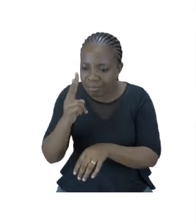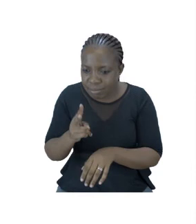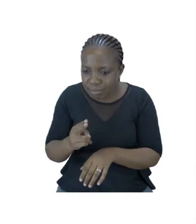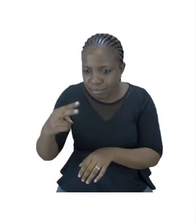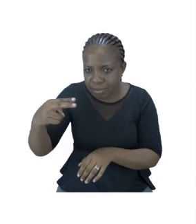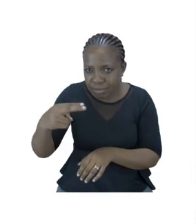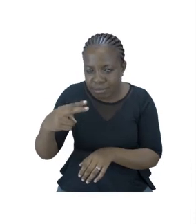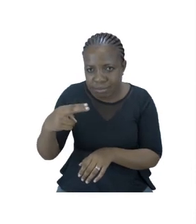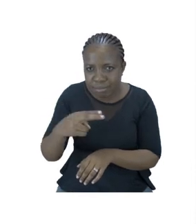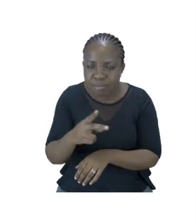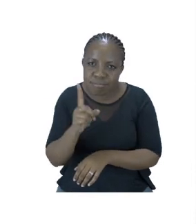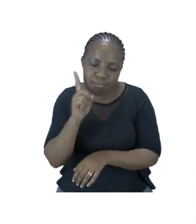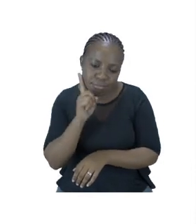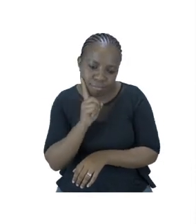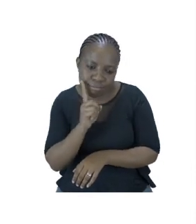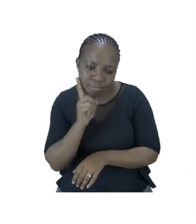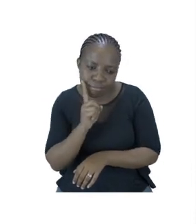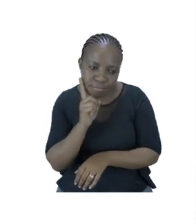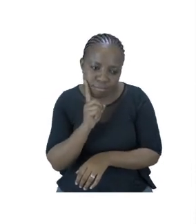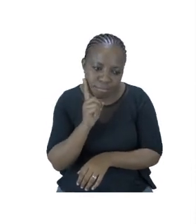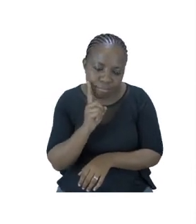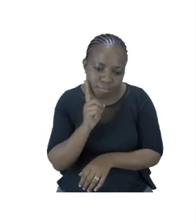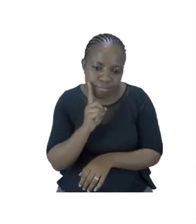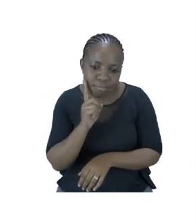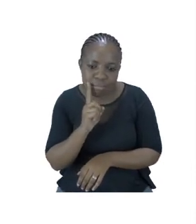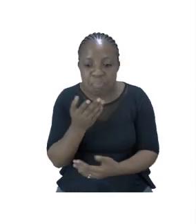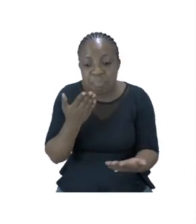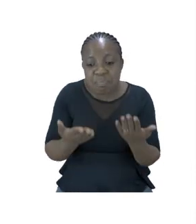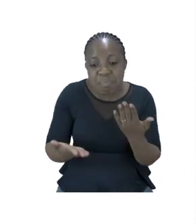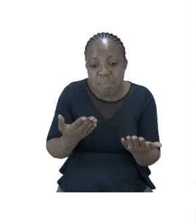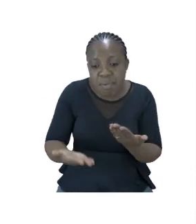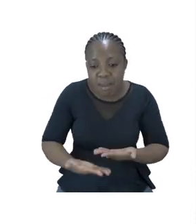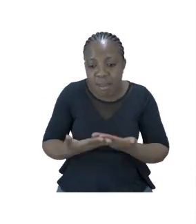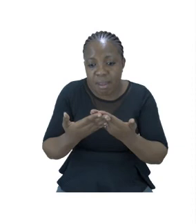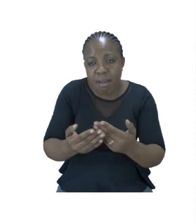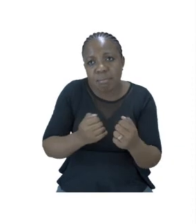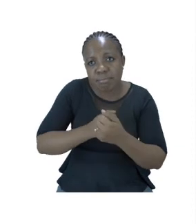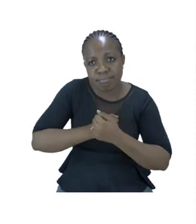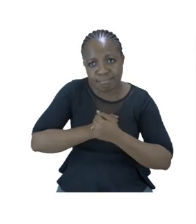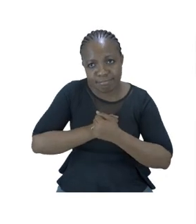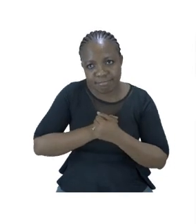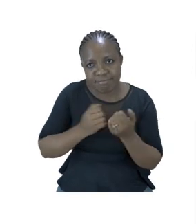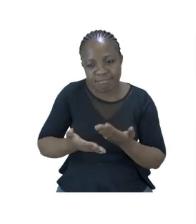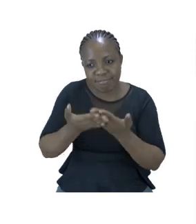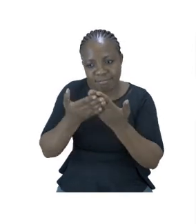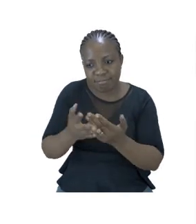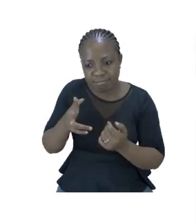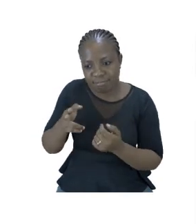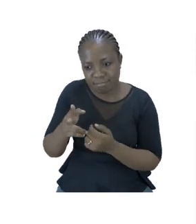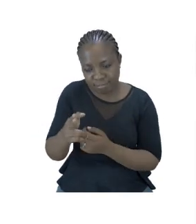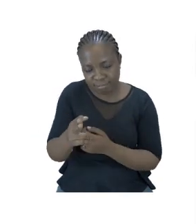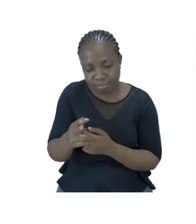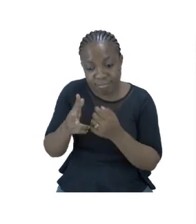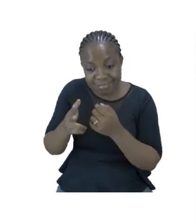to be careful with your pair of scissors please ask an adult to help you cut them out. Once you are done